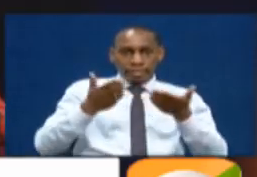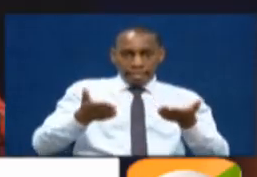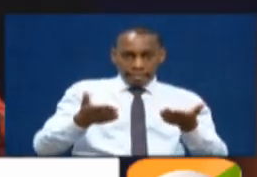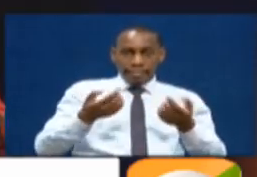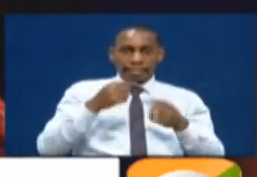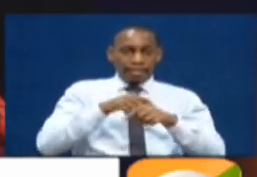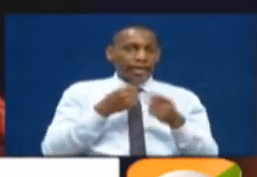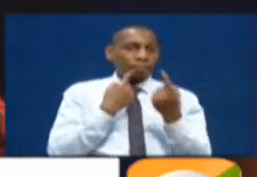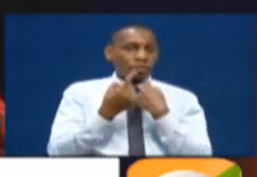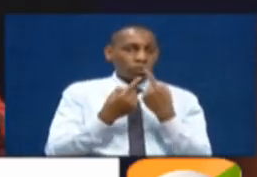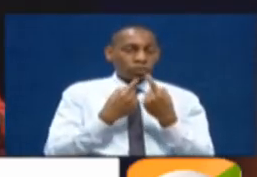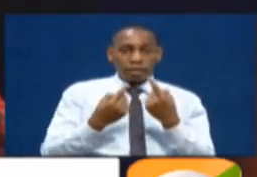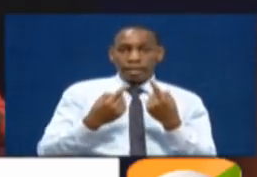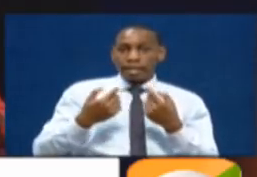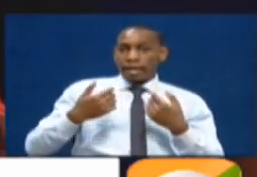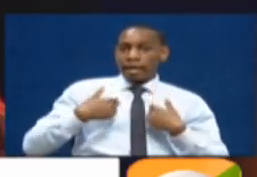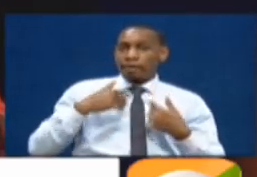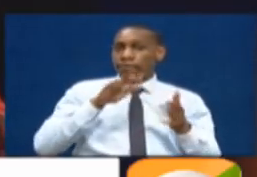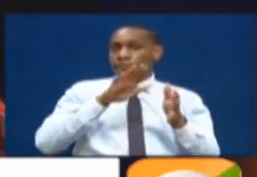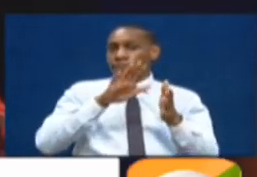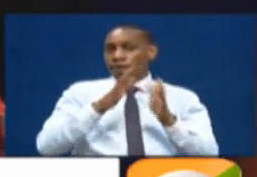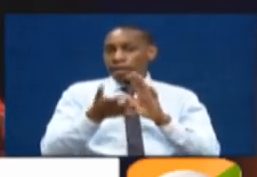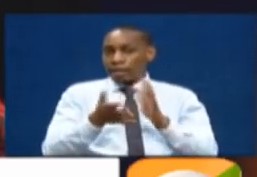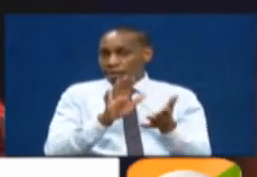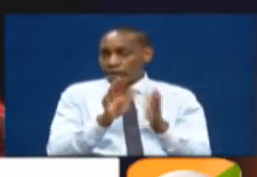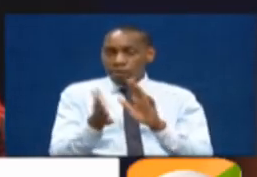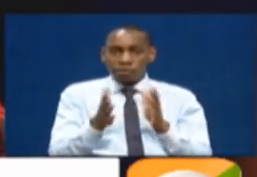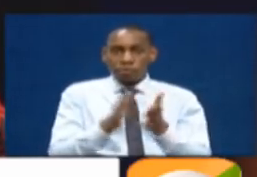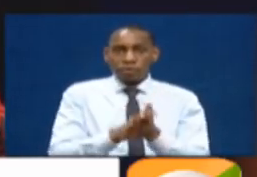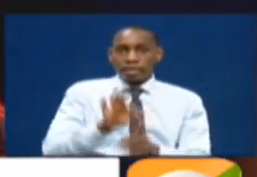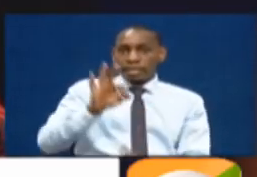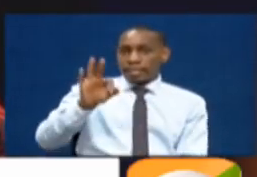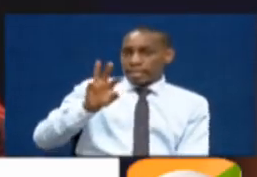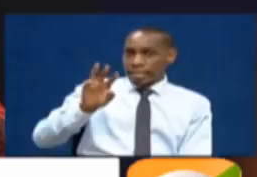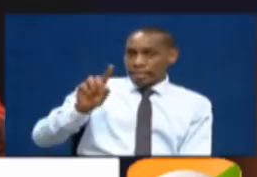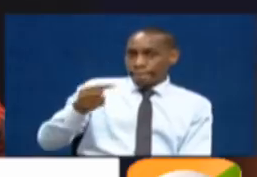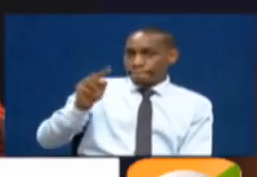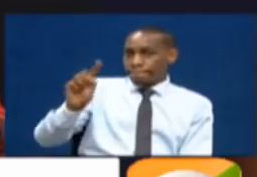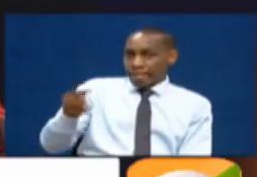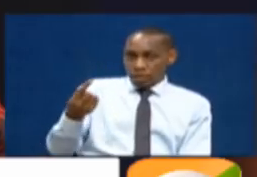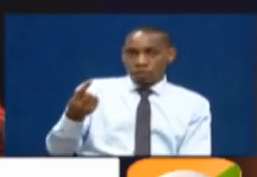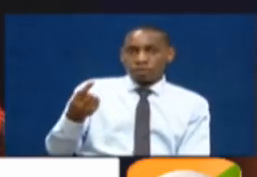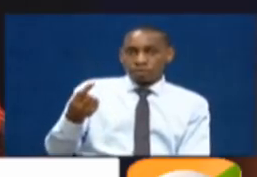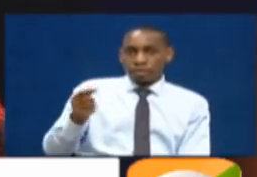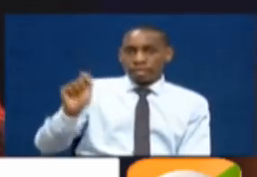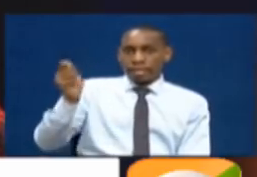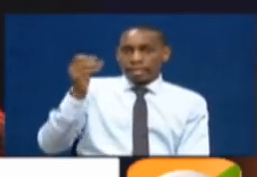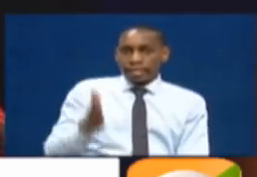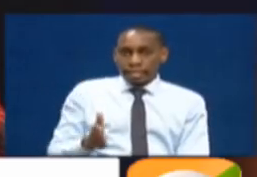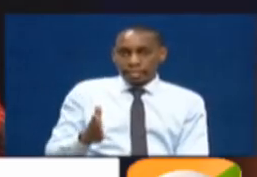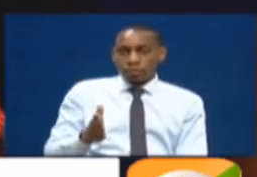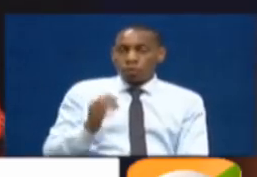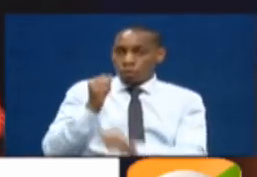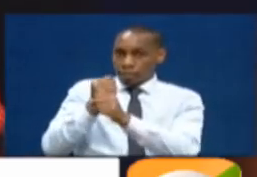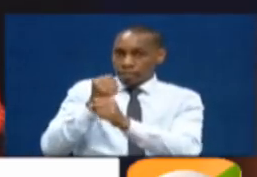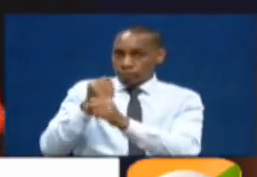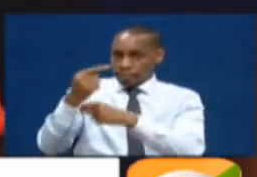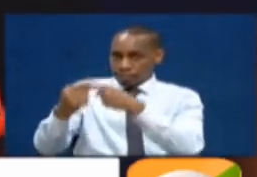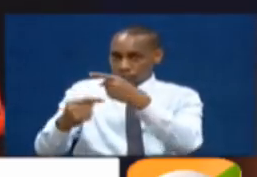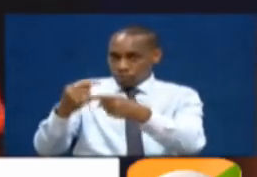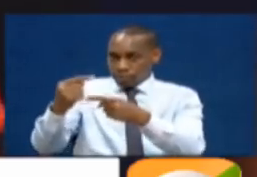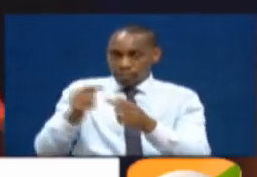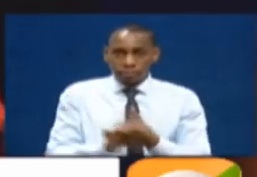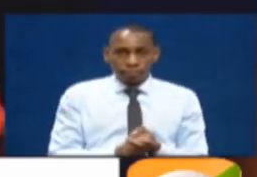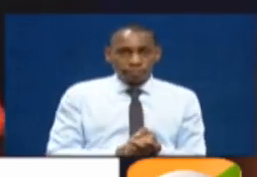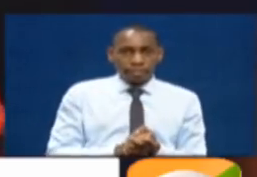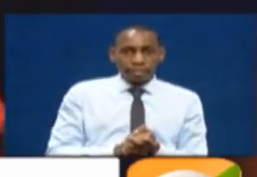have about 3 million Kenyans in employment. When we